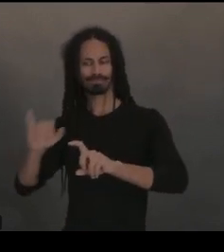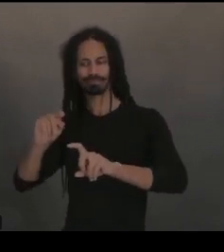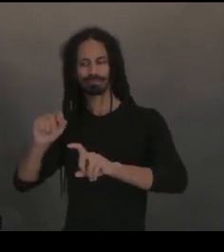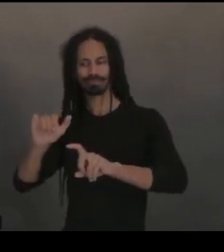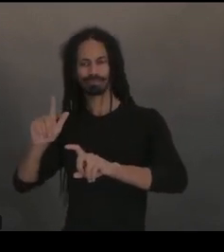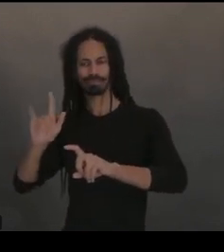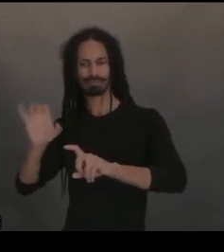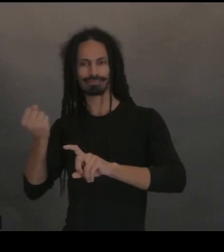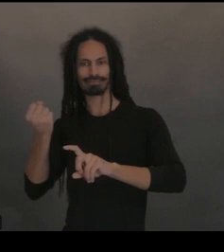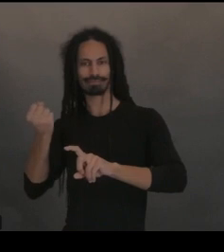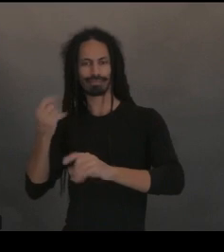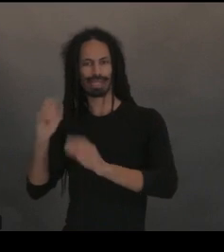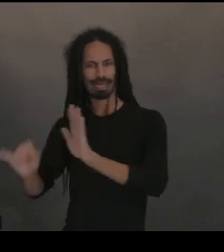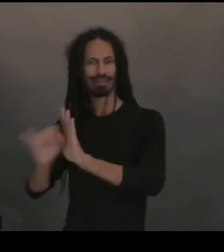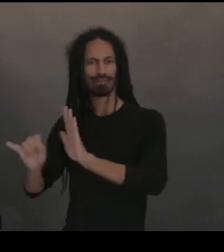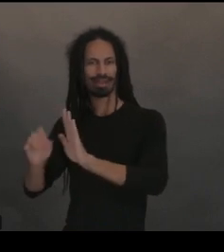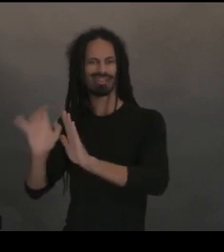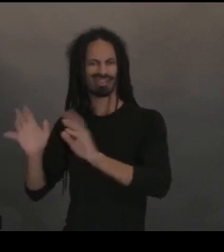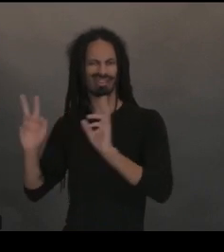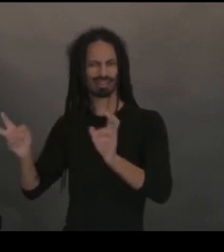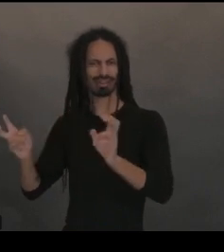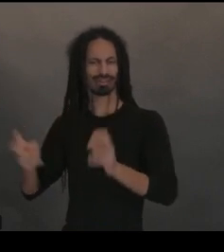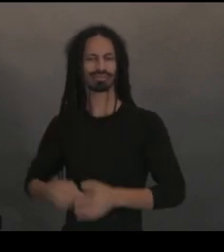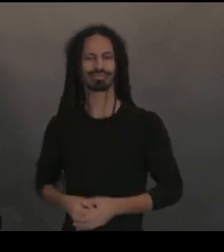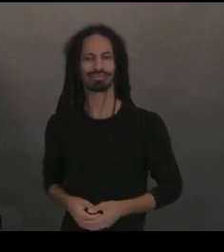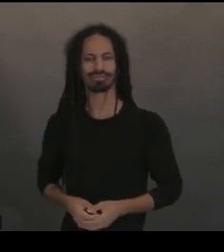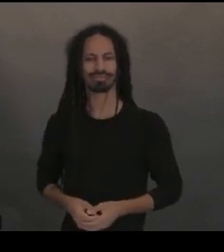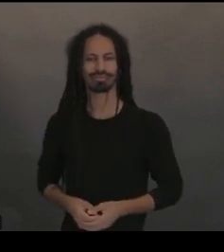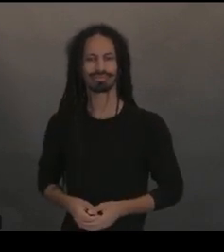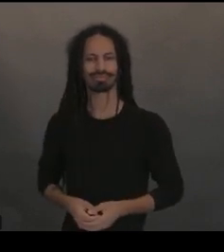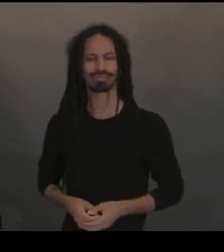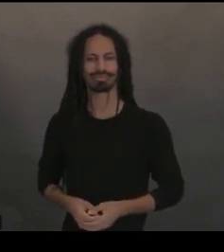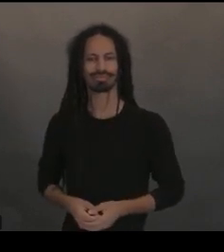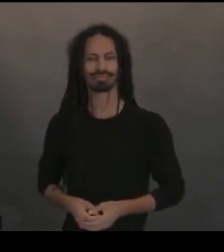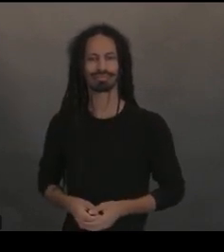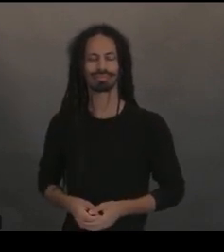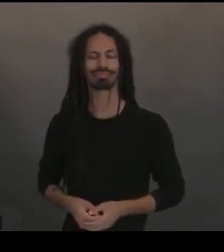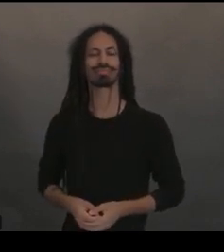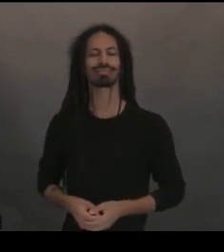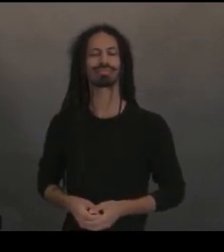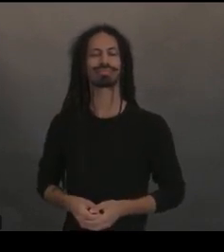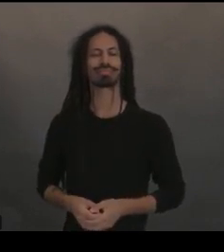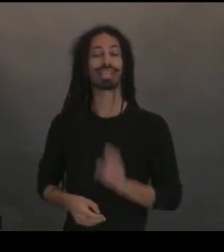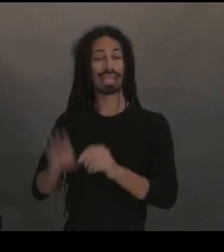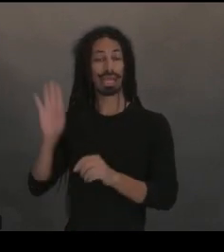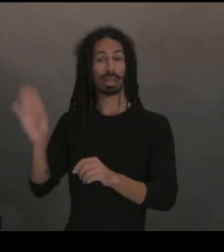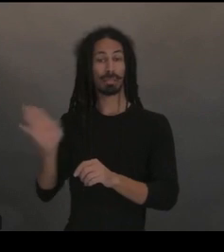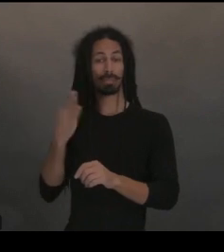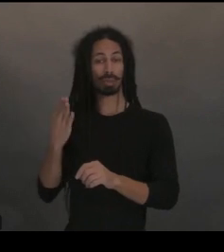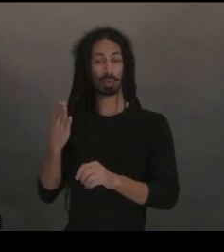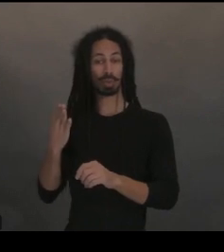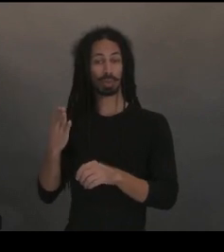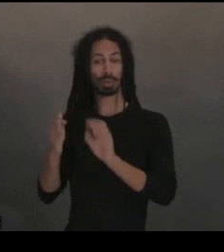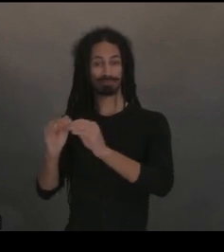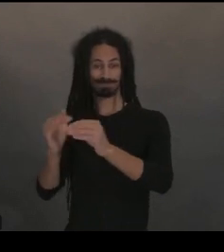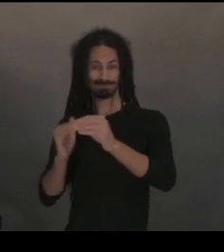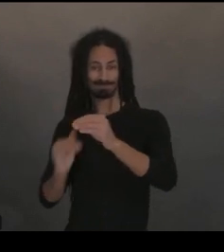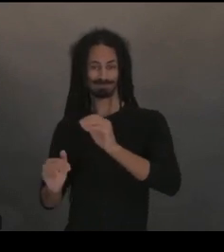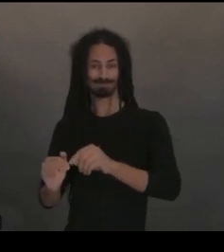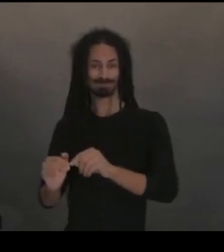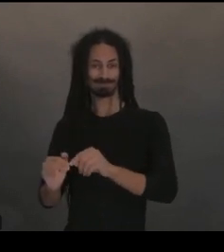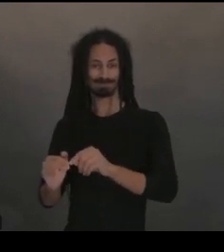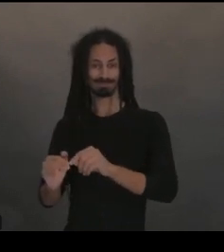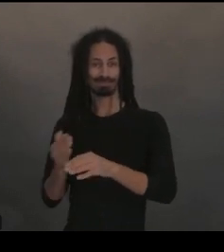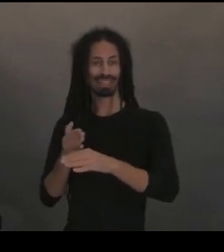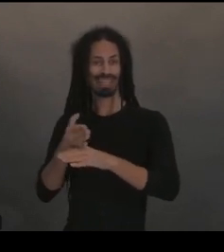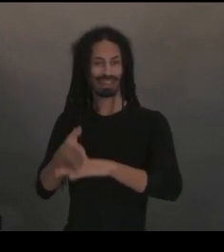the title of the piece. Now this is followed in blue by our source element.